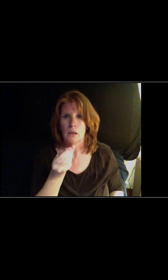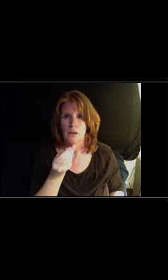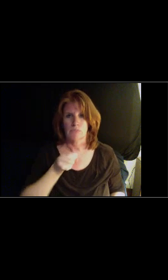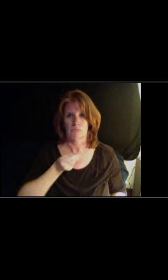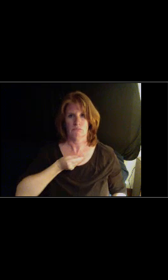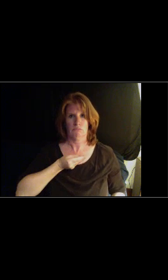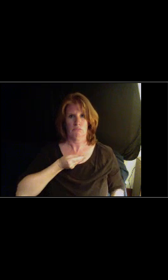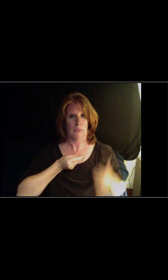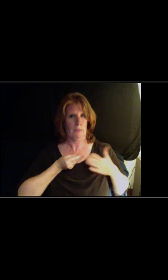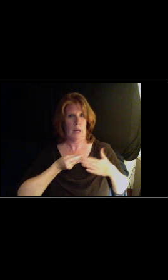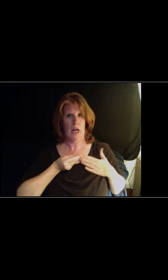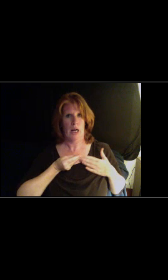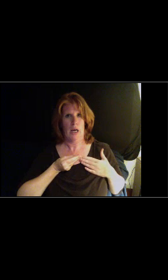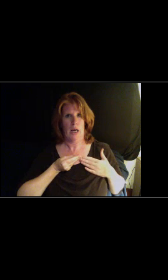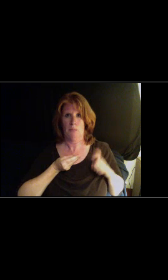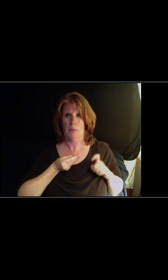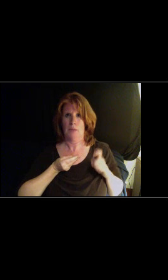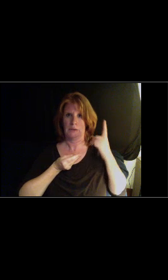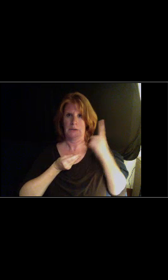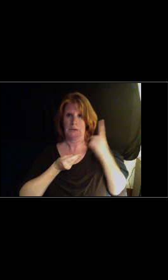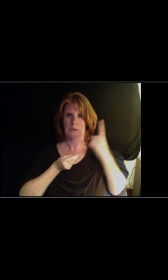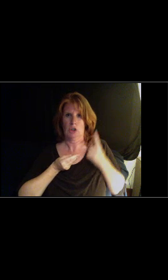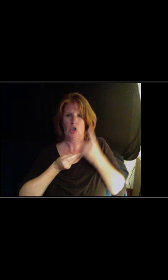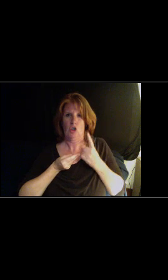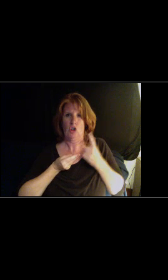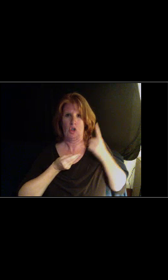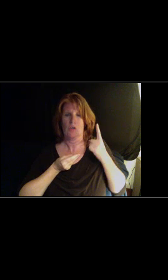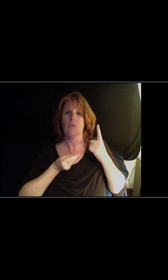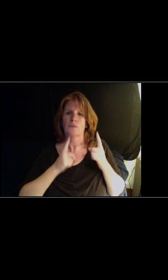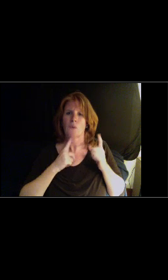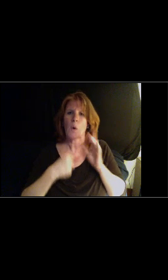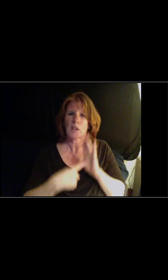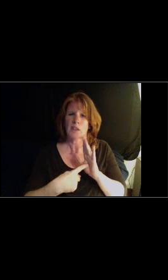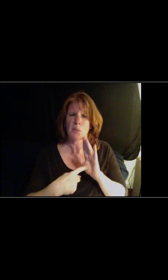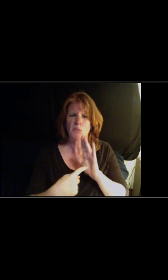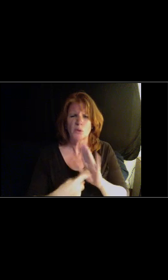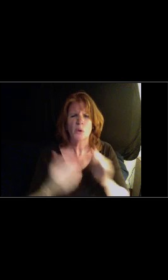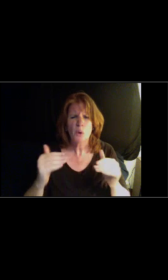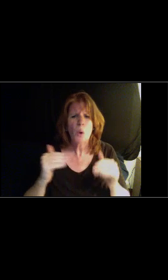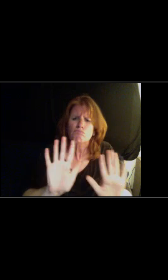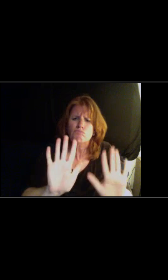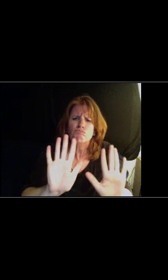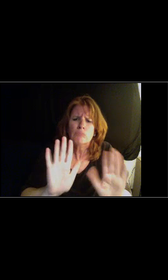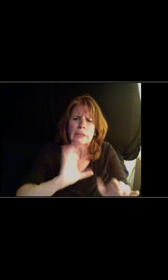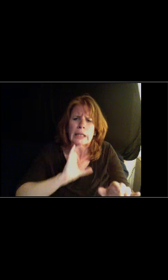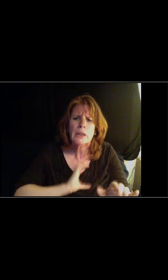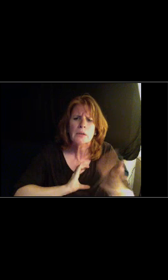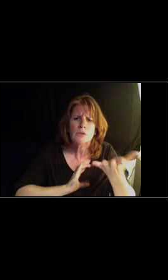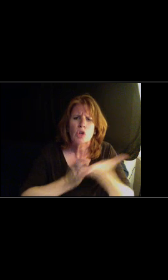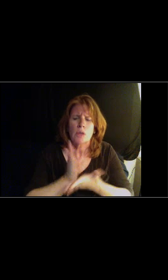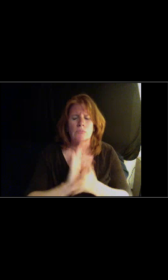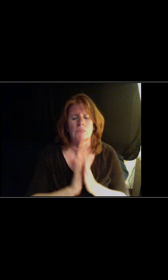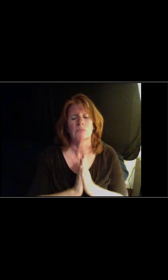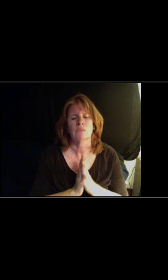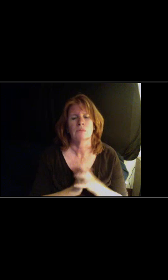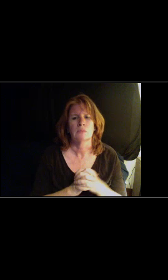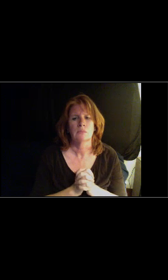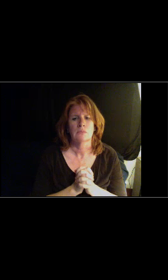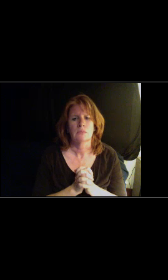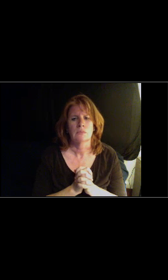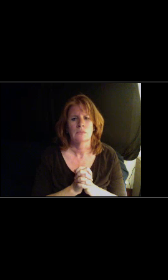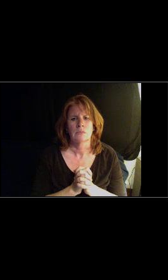values of that setting? And that they must be something that I consider as an interpreter working